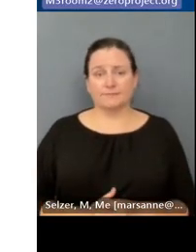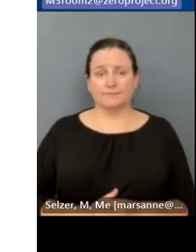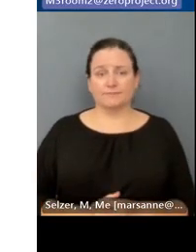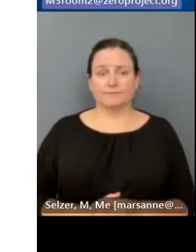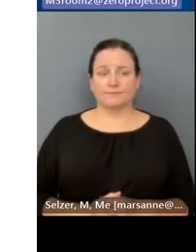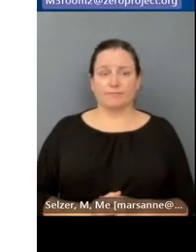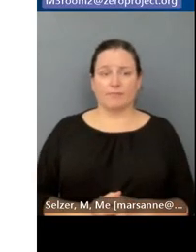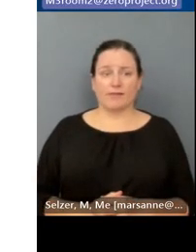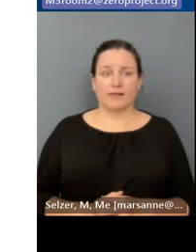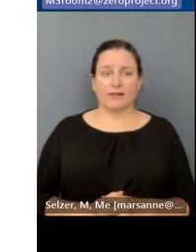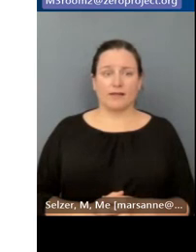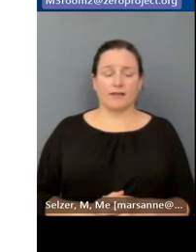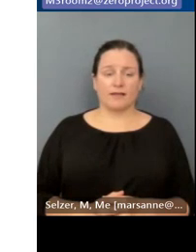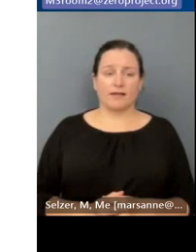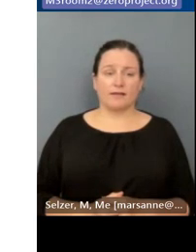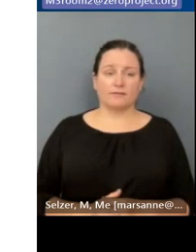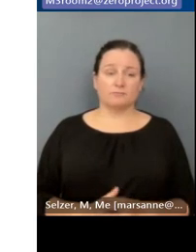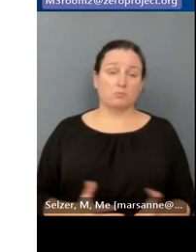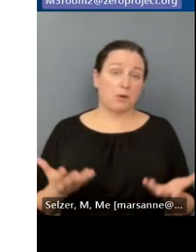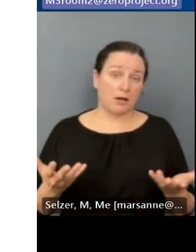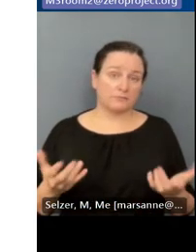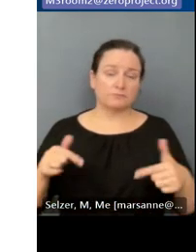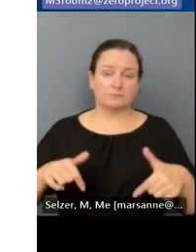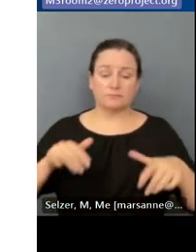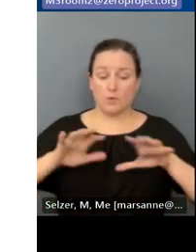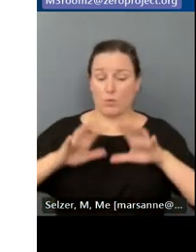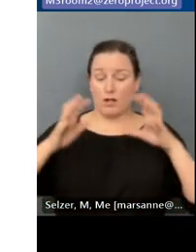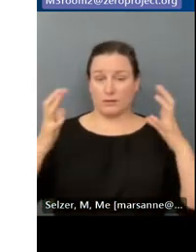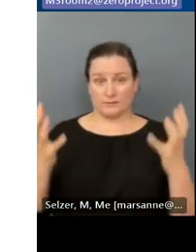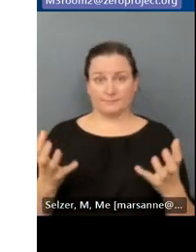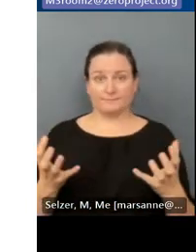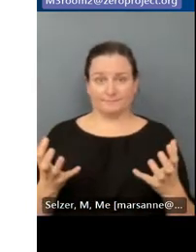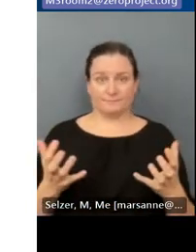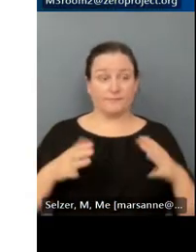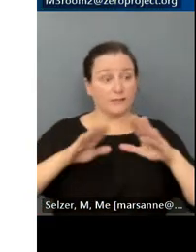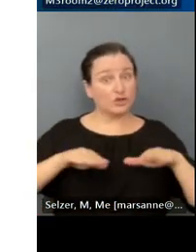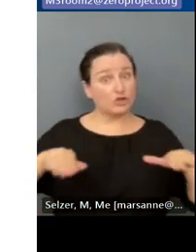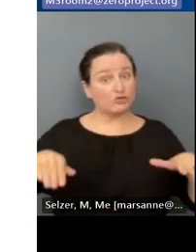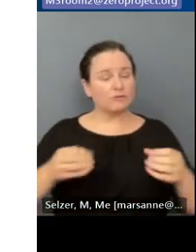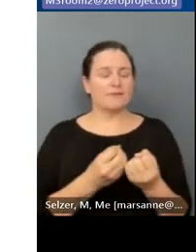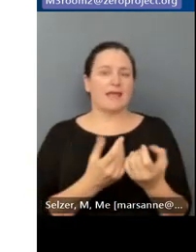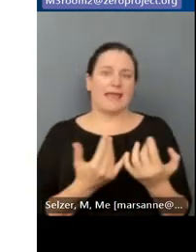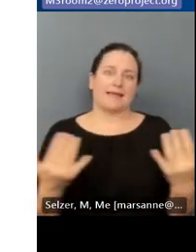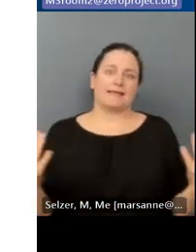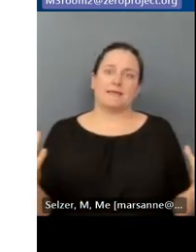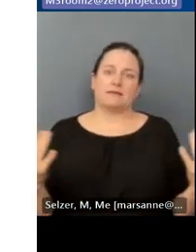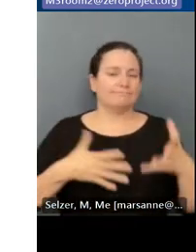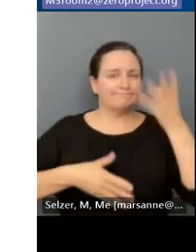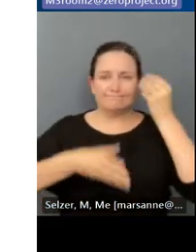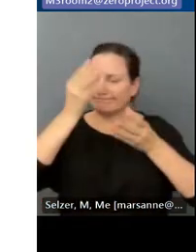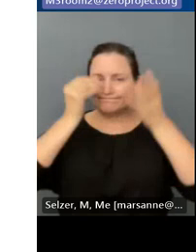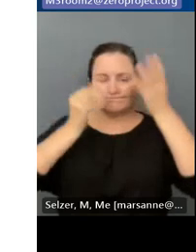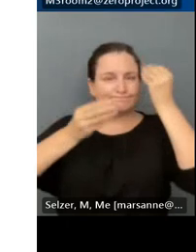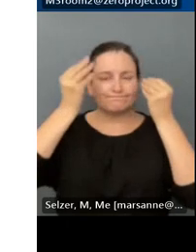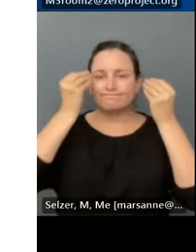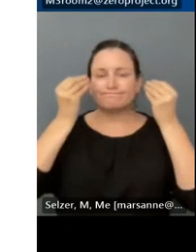countless children around the world miss out on this opportunity. In my own